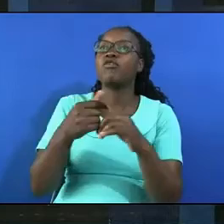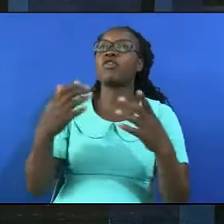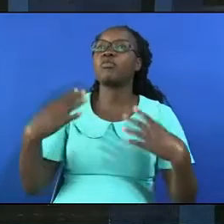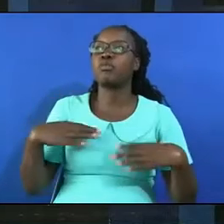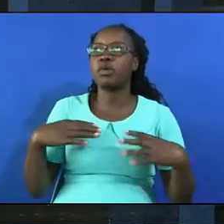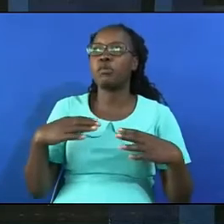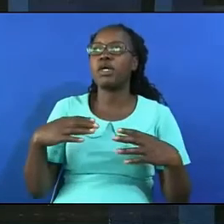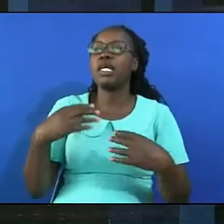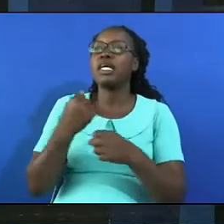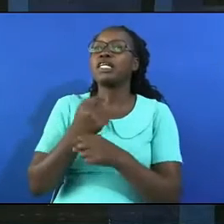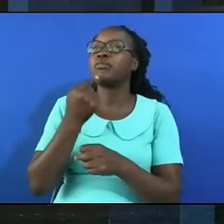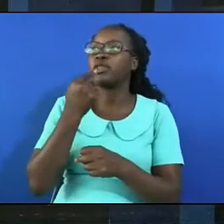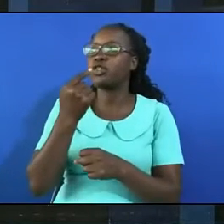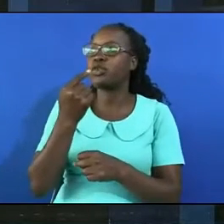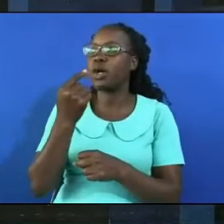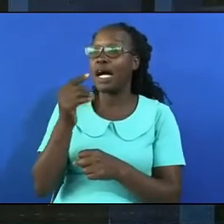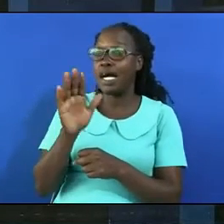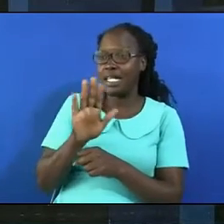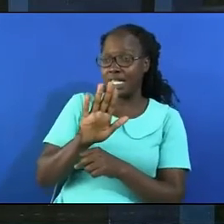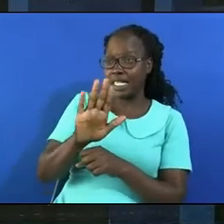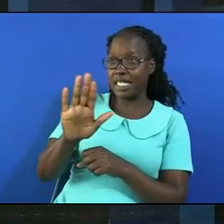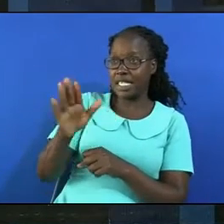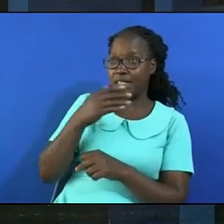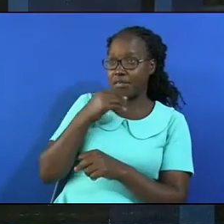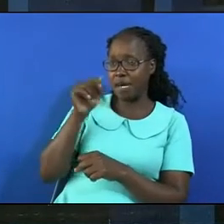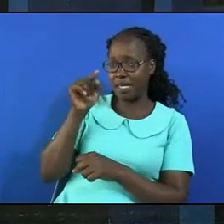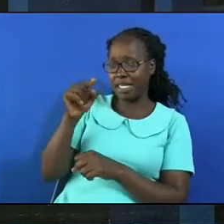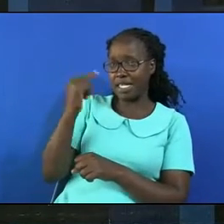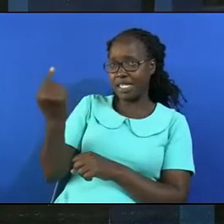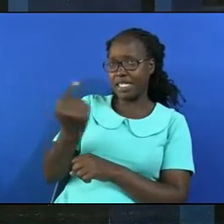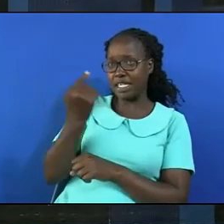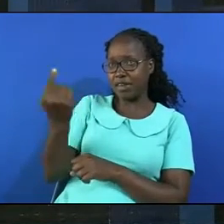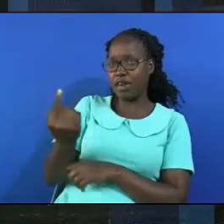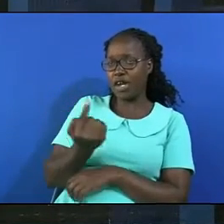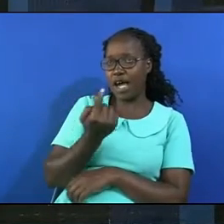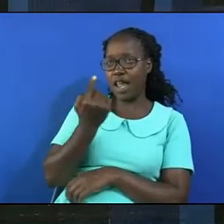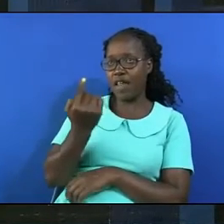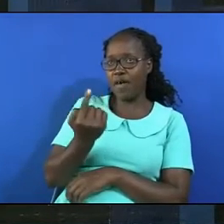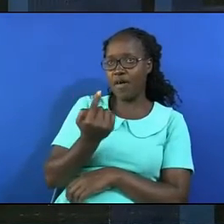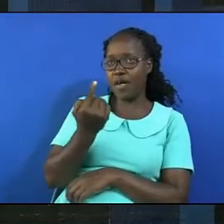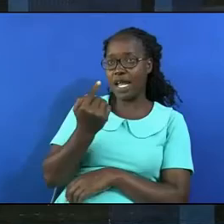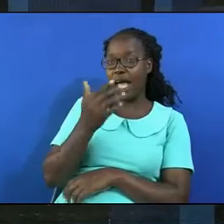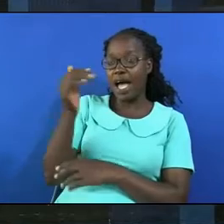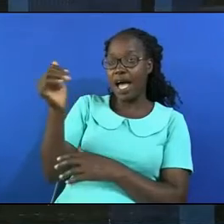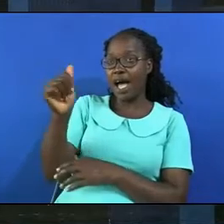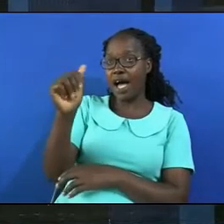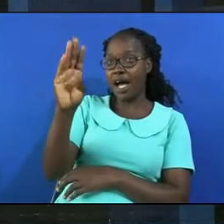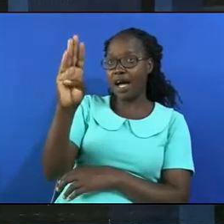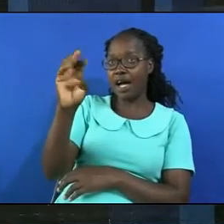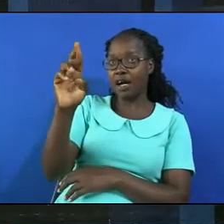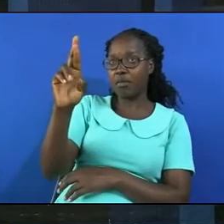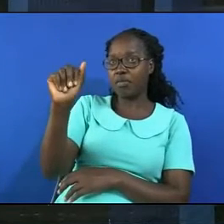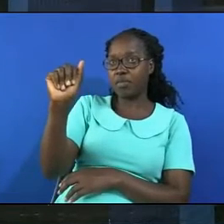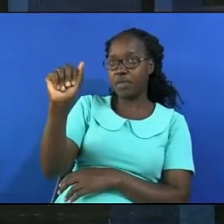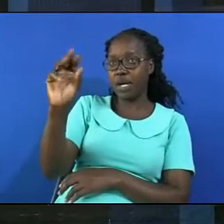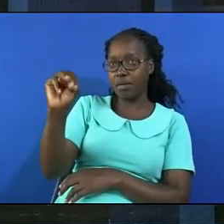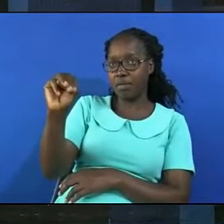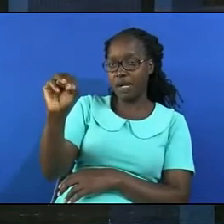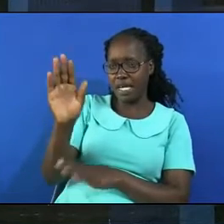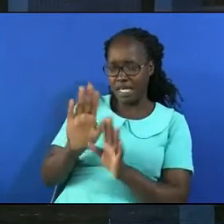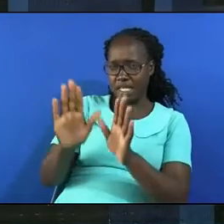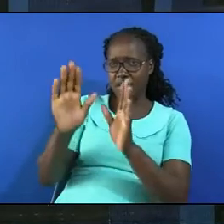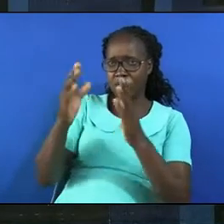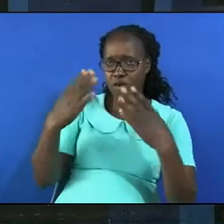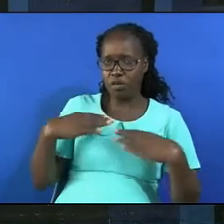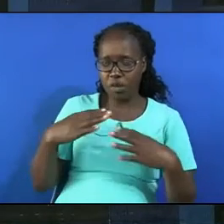people. He made sure this guy is single and alone. He said, Abraham, come, I want you to leave your people,